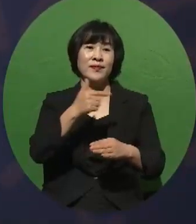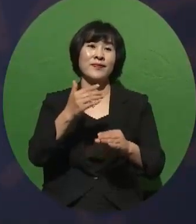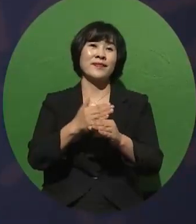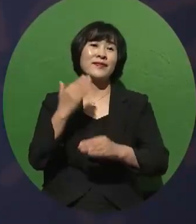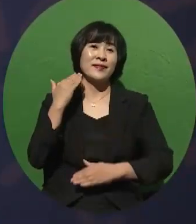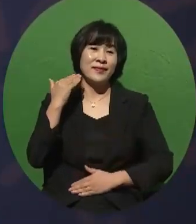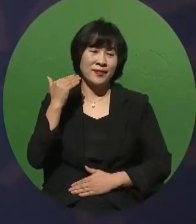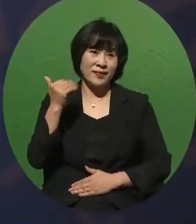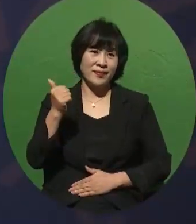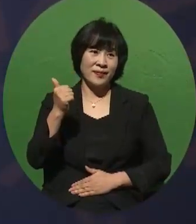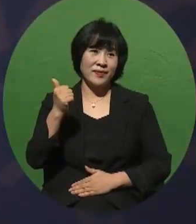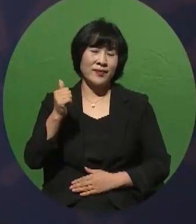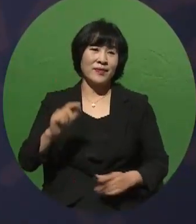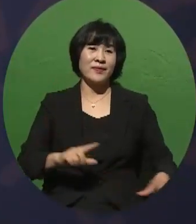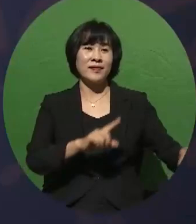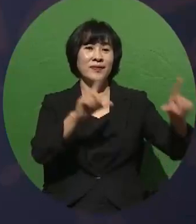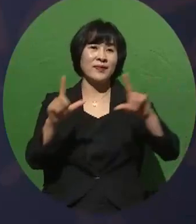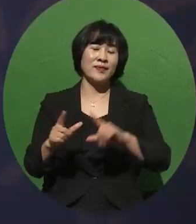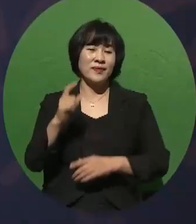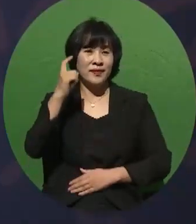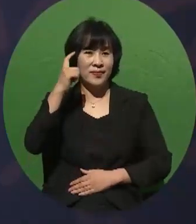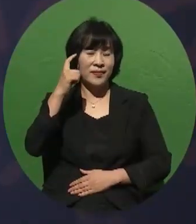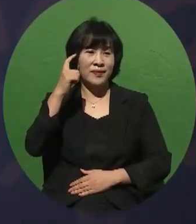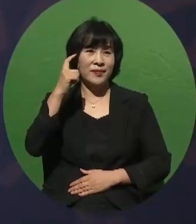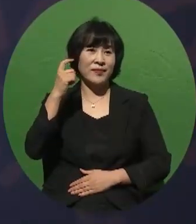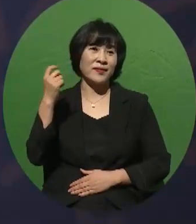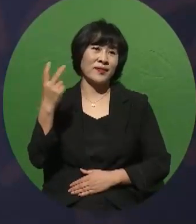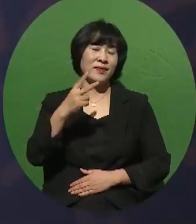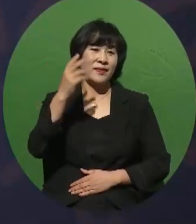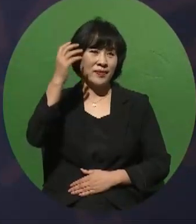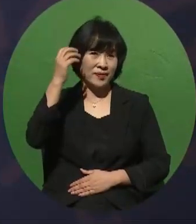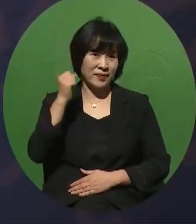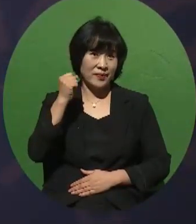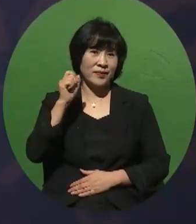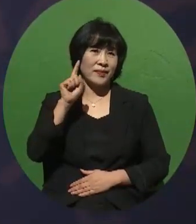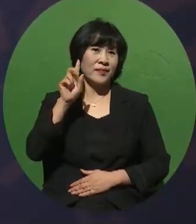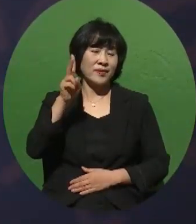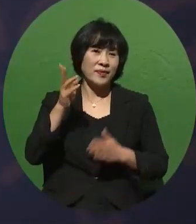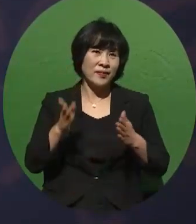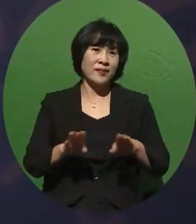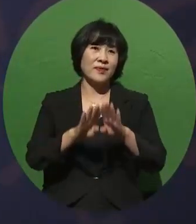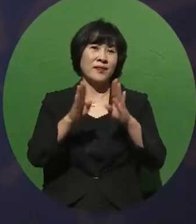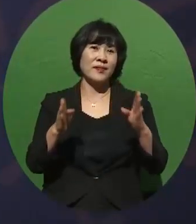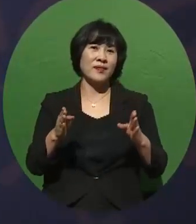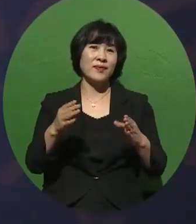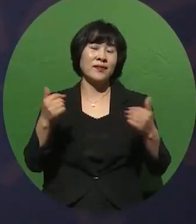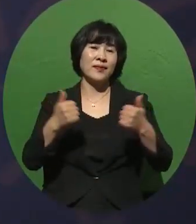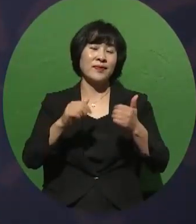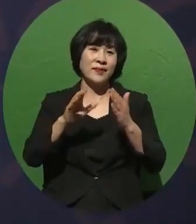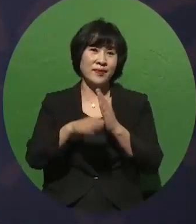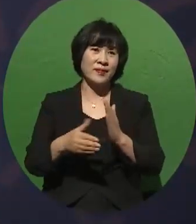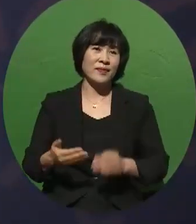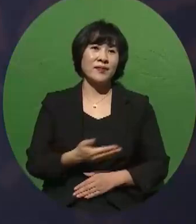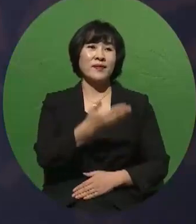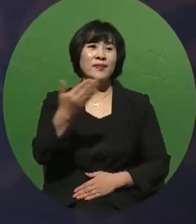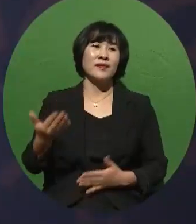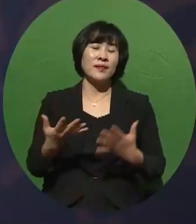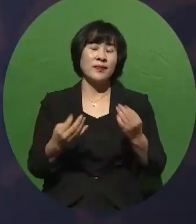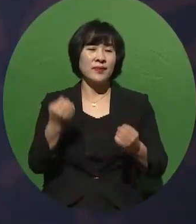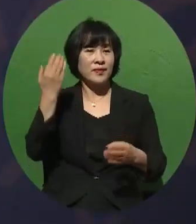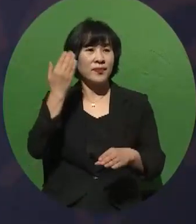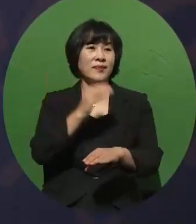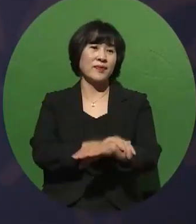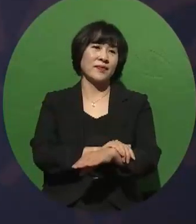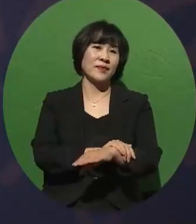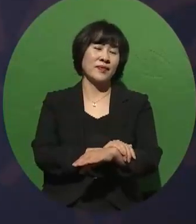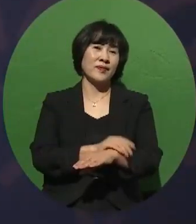his life for democracy and for peace, and that we should be passing on those spirits to the future generations. And he